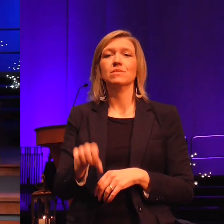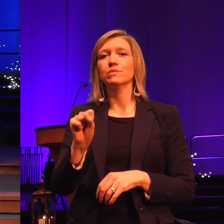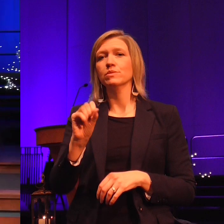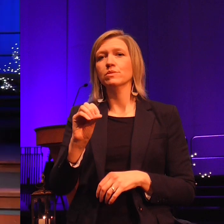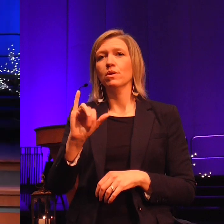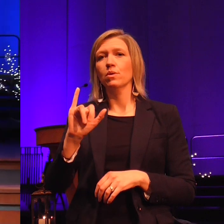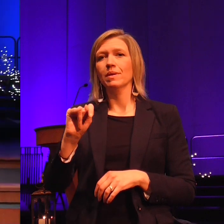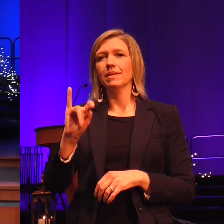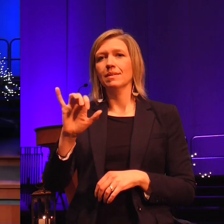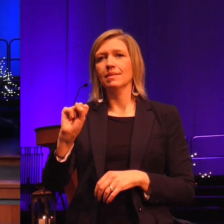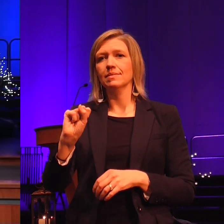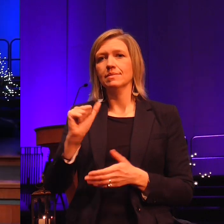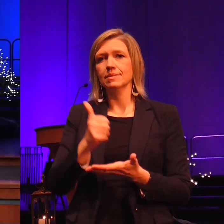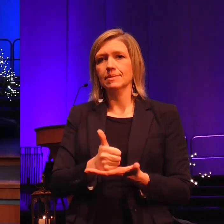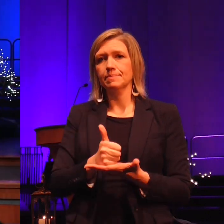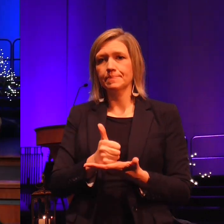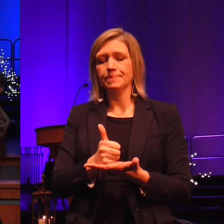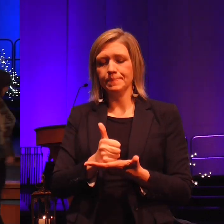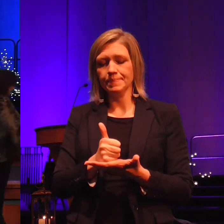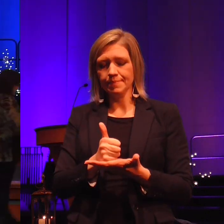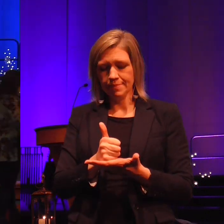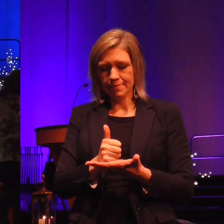Amen.